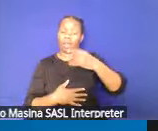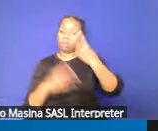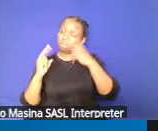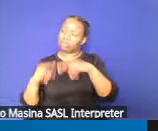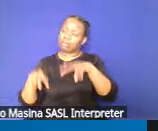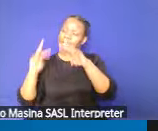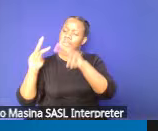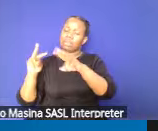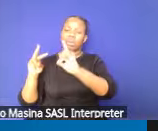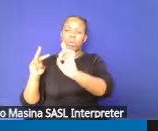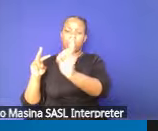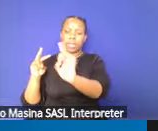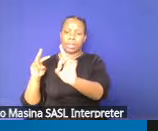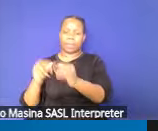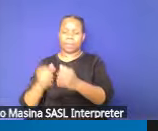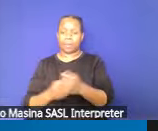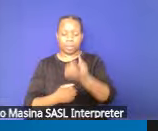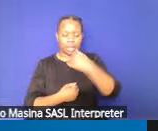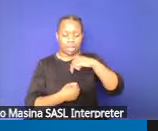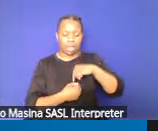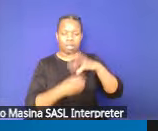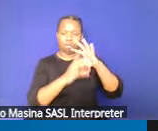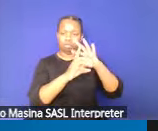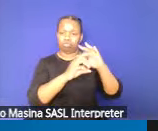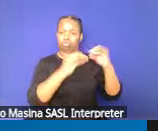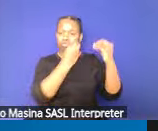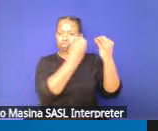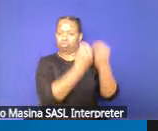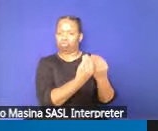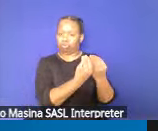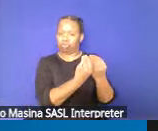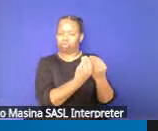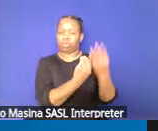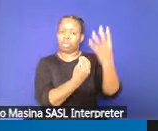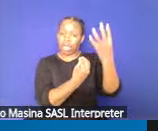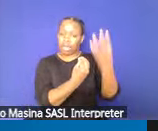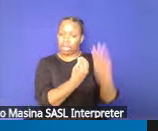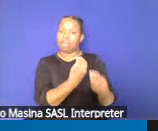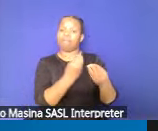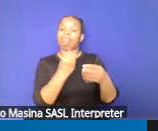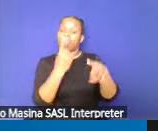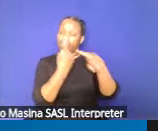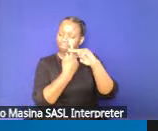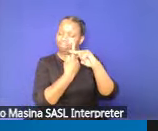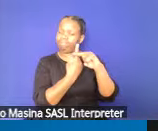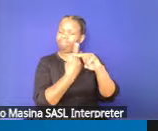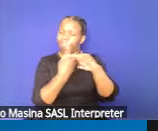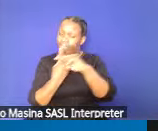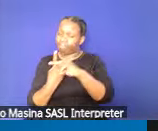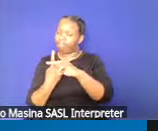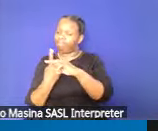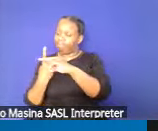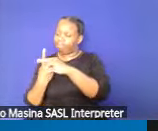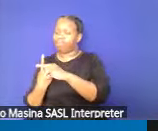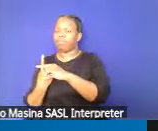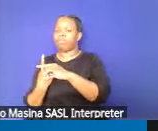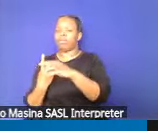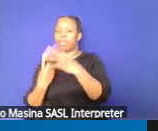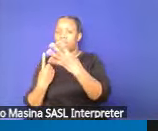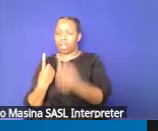actually us as an organization, having a positive contribution towards such,